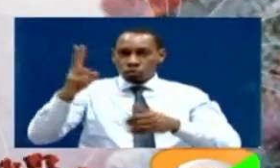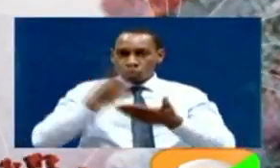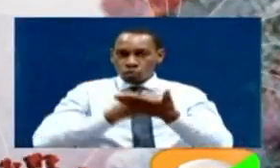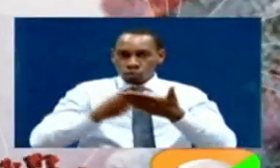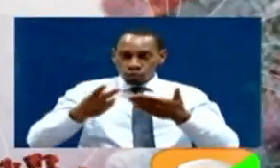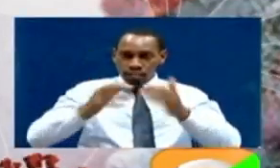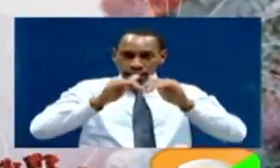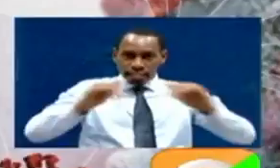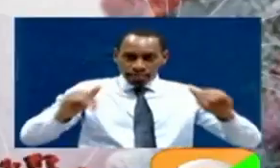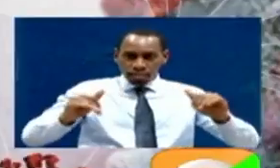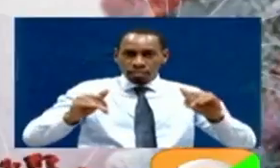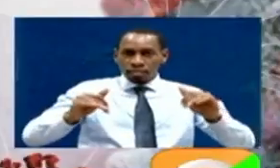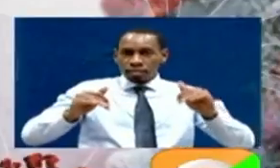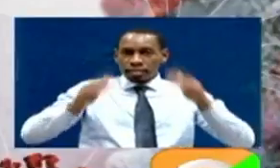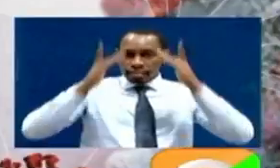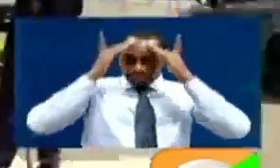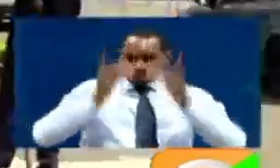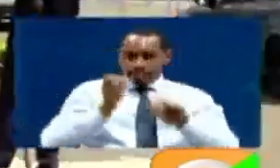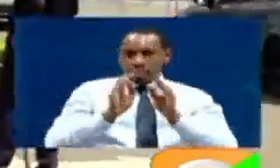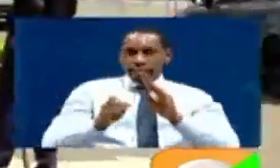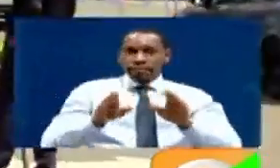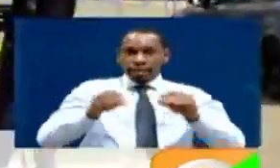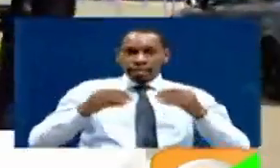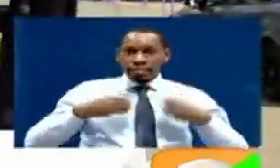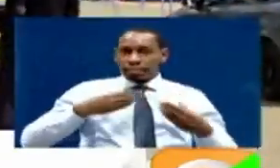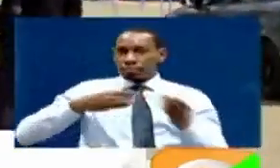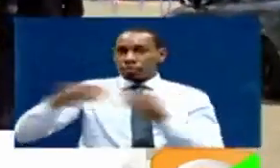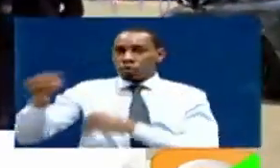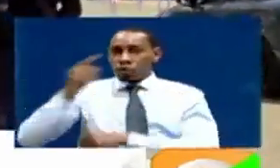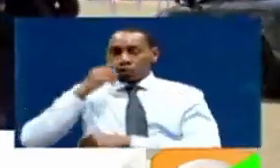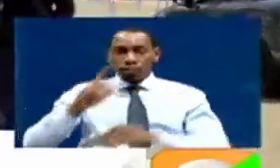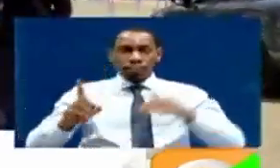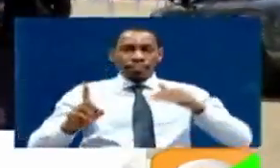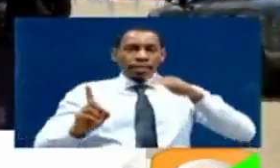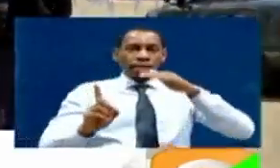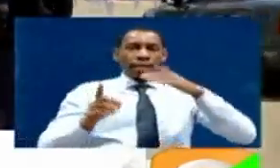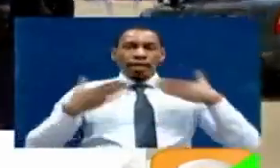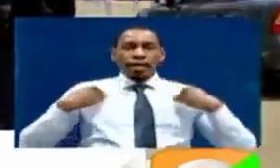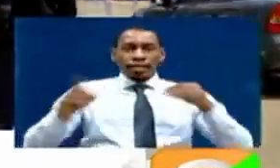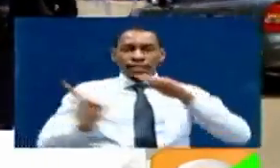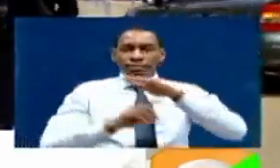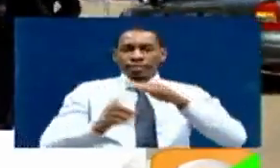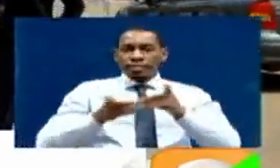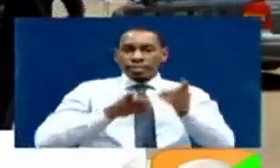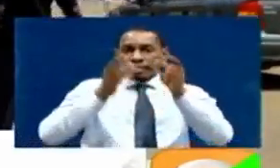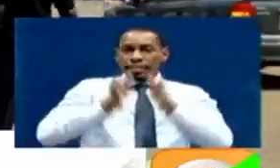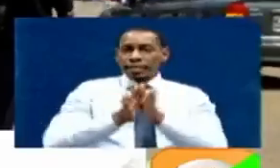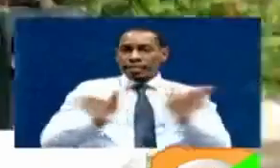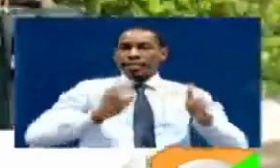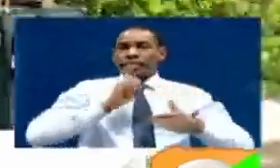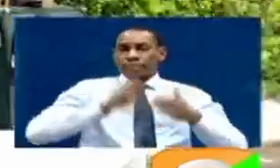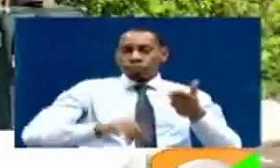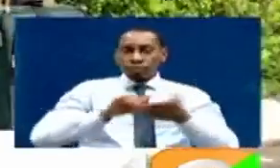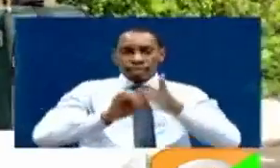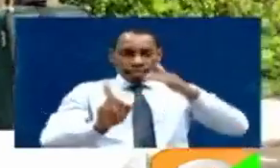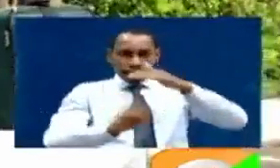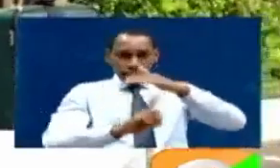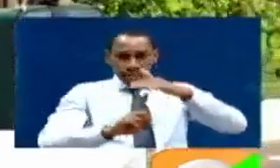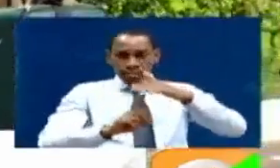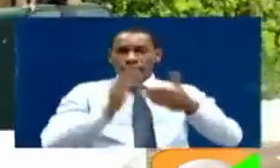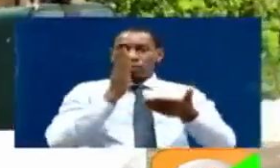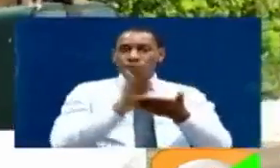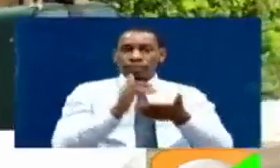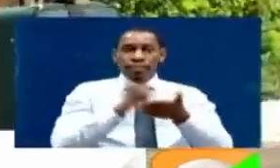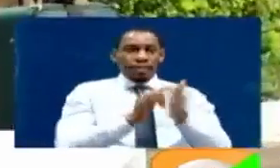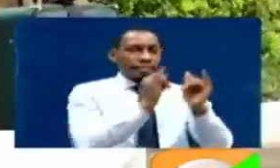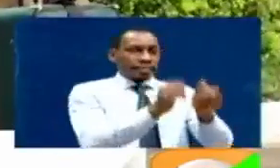in quarantine to determine whether they will be discharged. Health Ministry Director General Dr. Patrick Amoth says the ministry established that